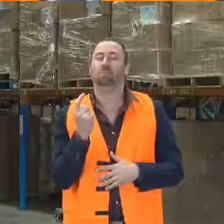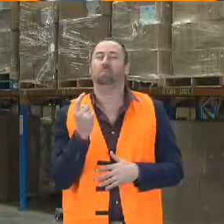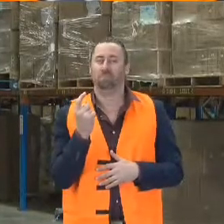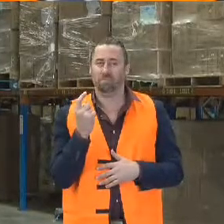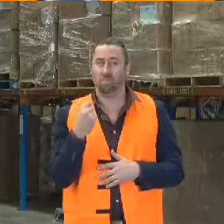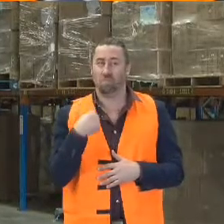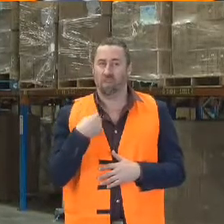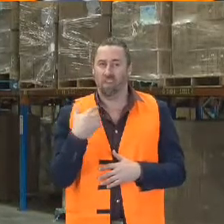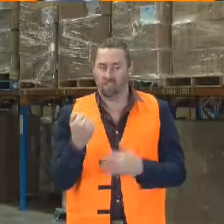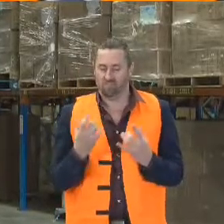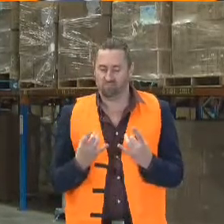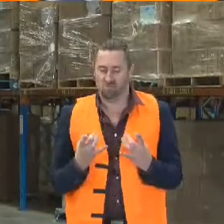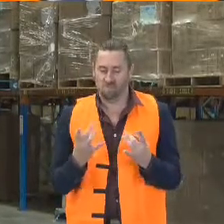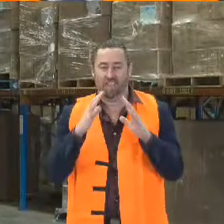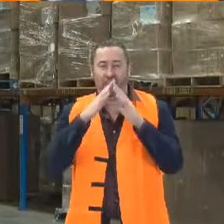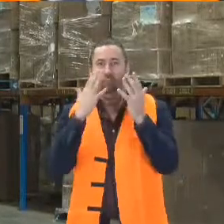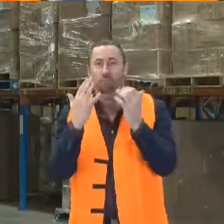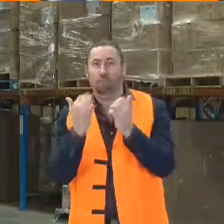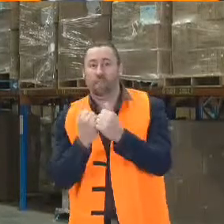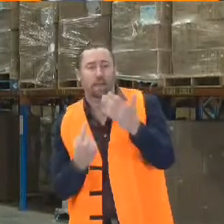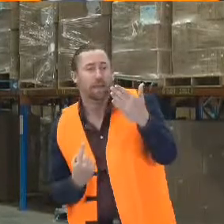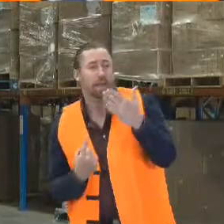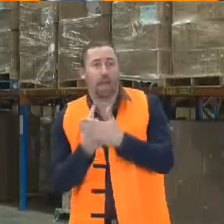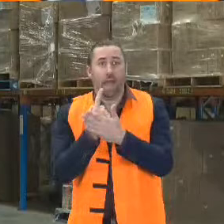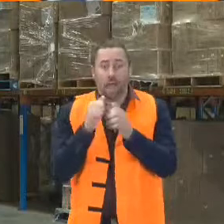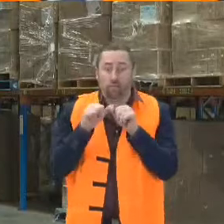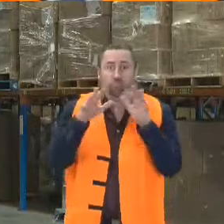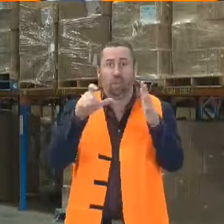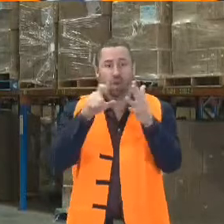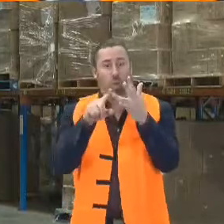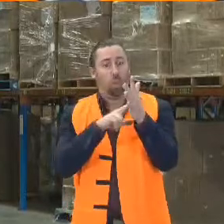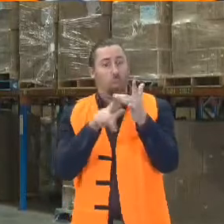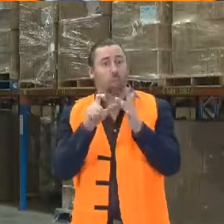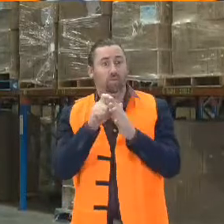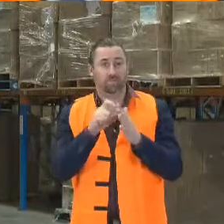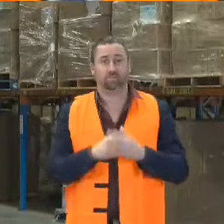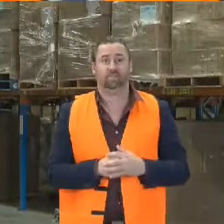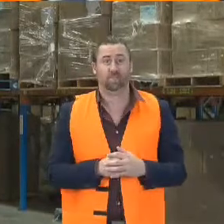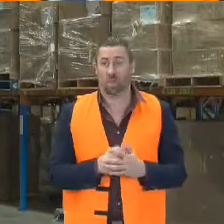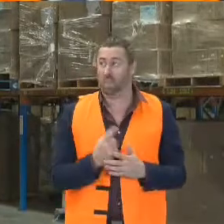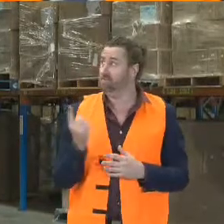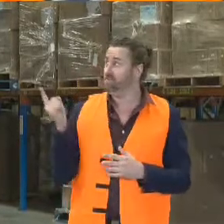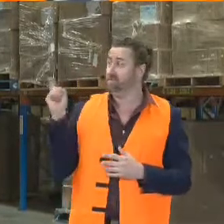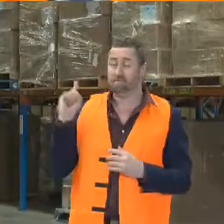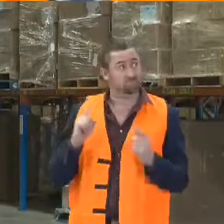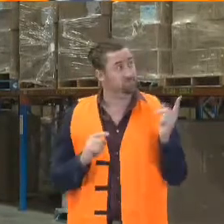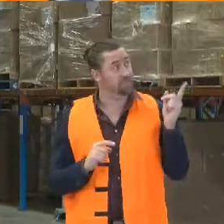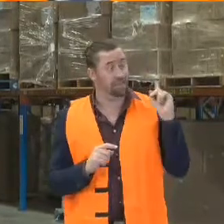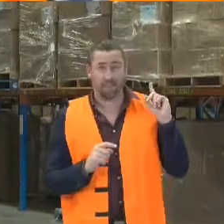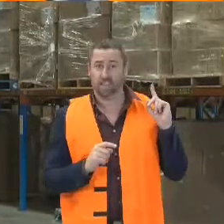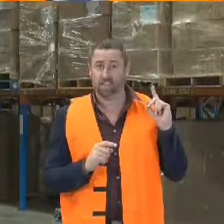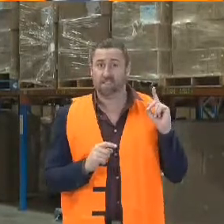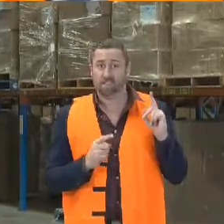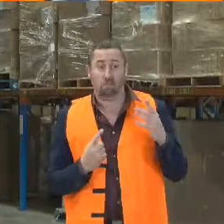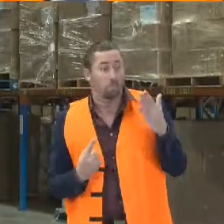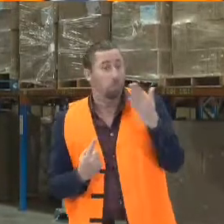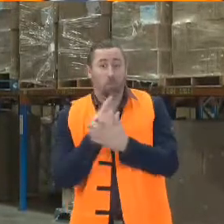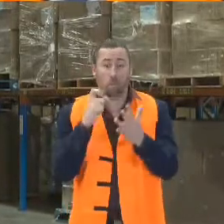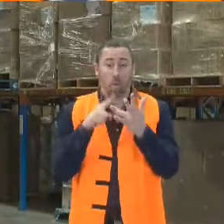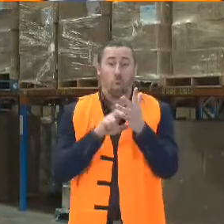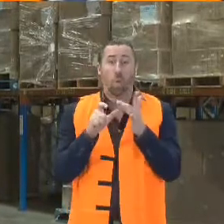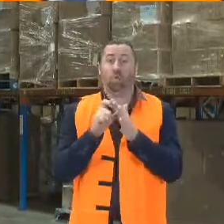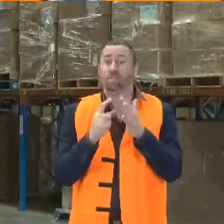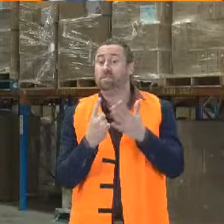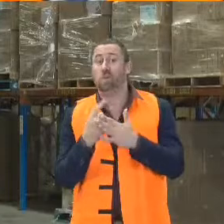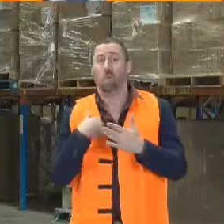in case we do have a COVID outbreak. And what you're seeing here today behind me is our shield against COVID.